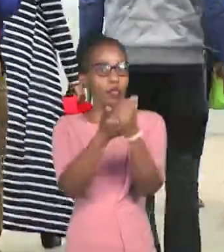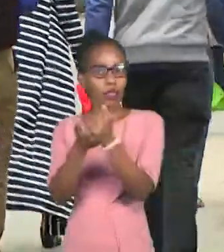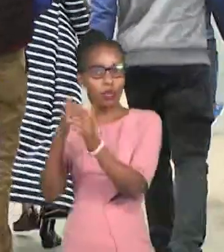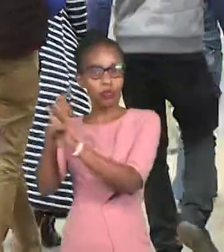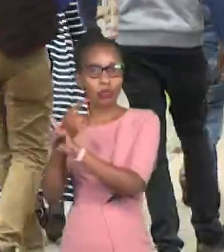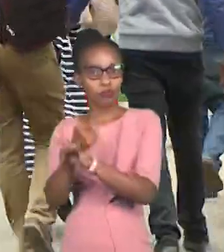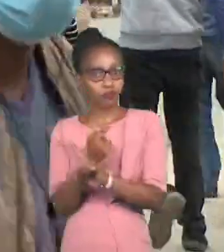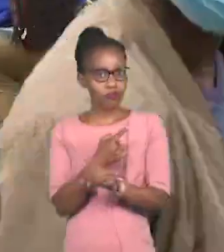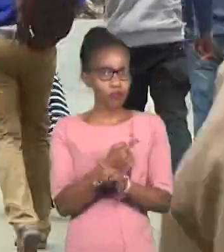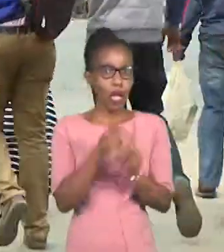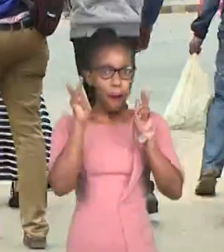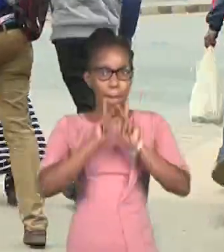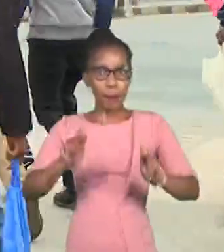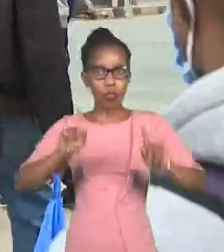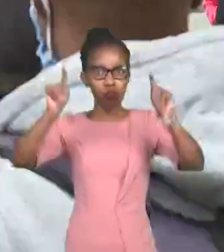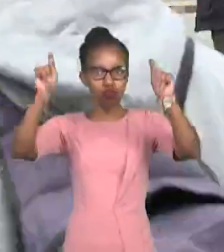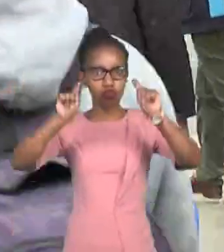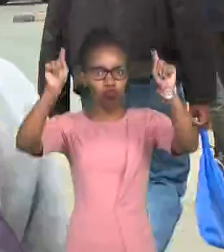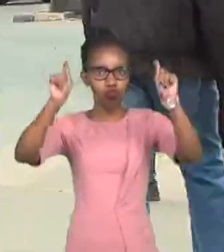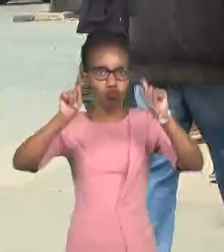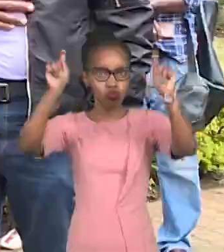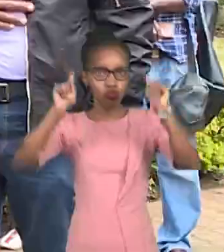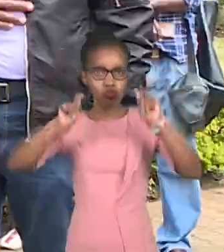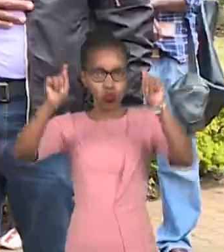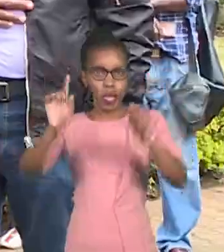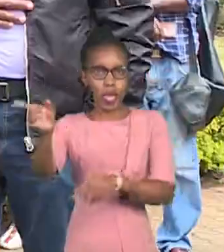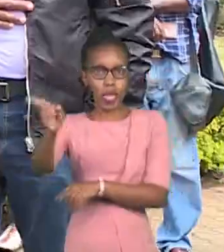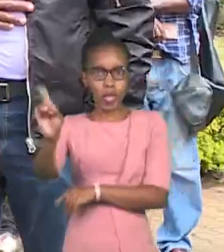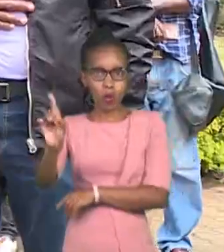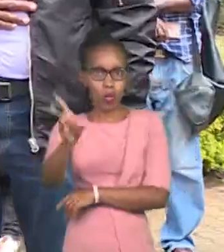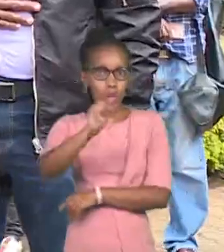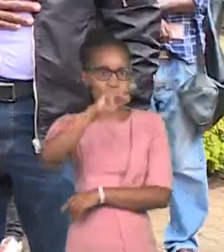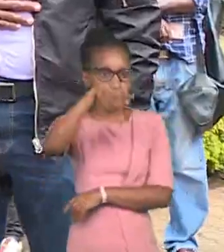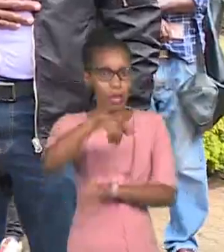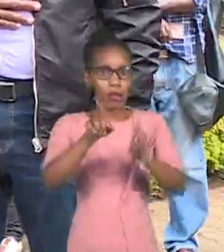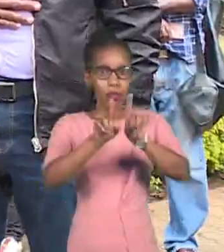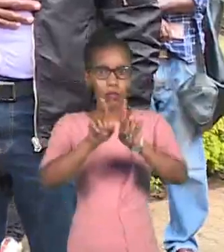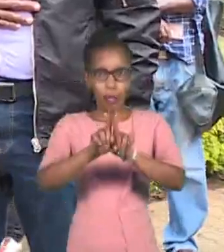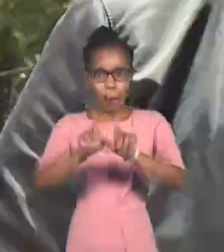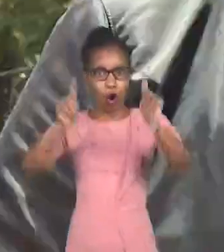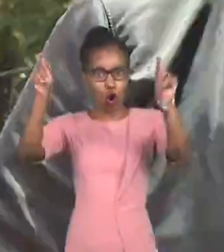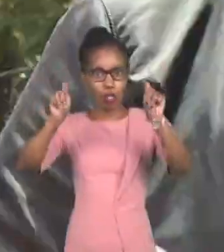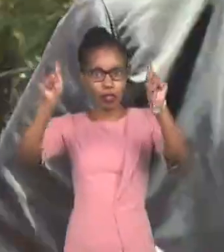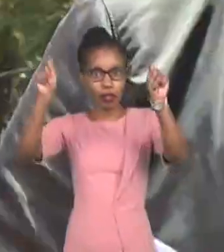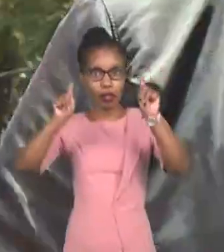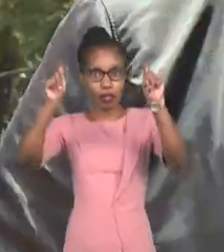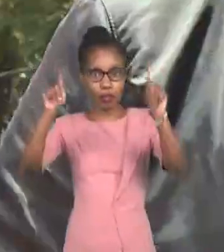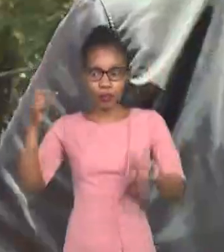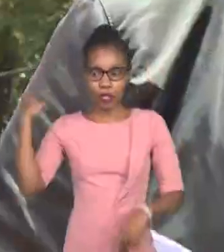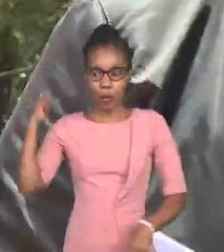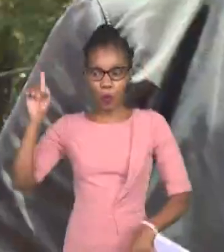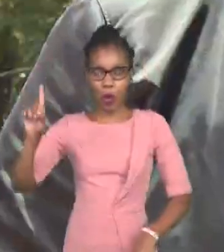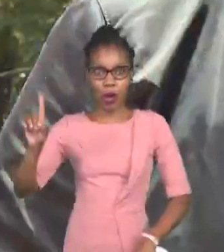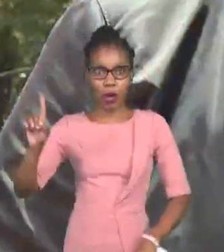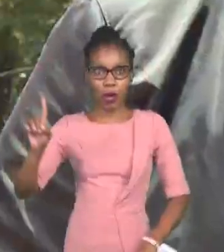through staging peaceful demonstrations across the streets of Nairobi, the MPs are also contesting the orders. One, that